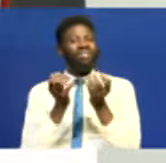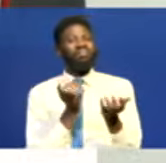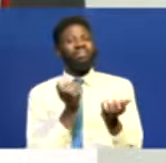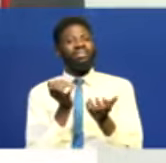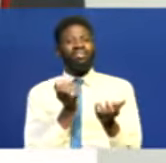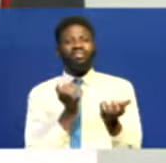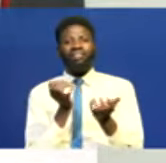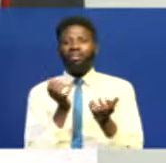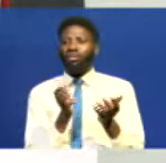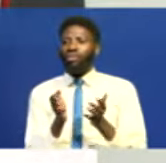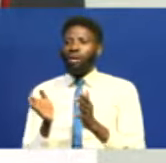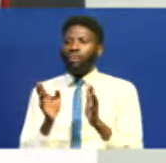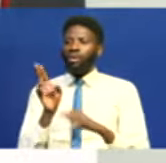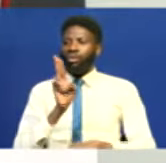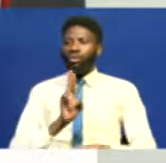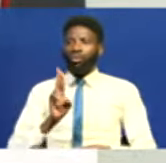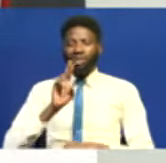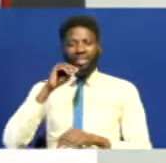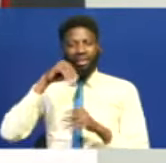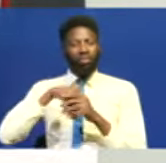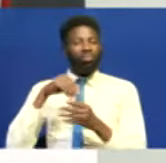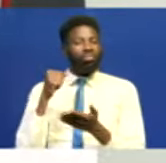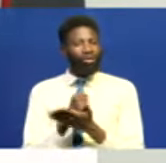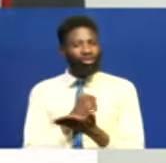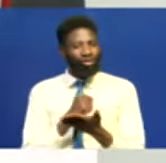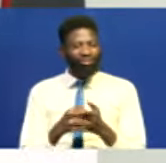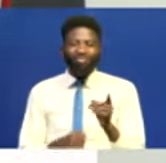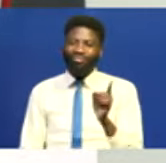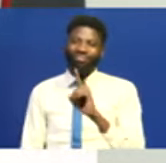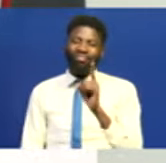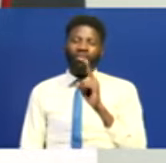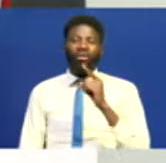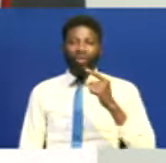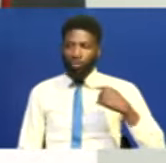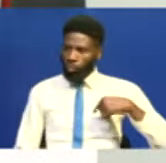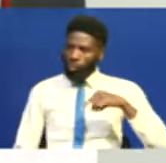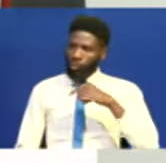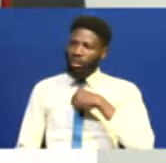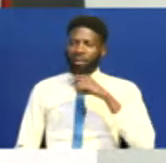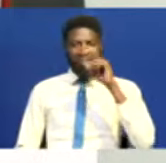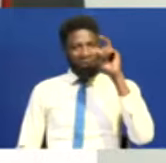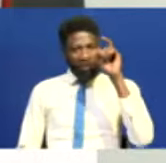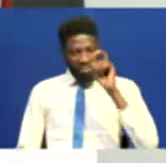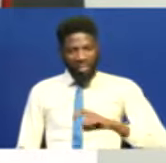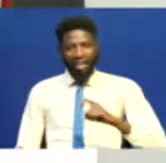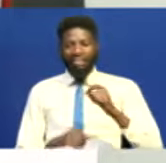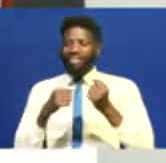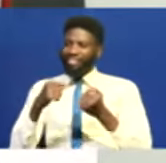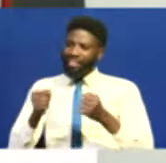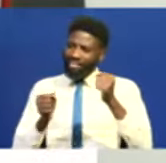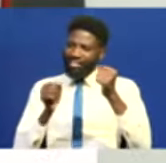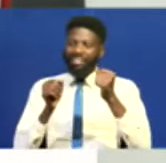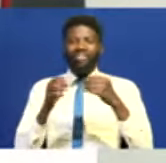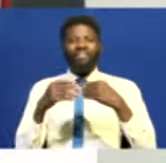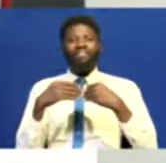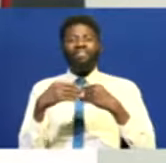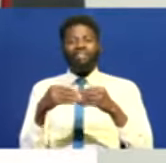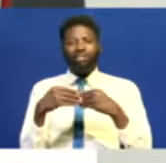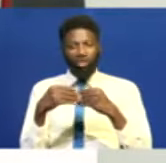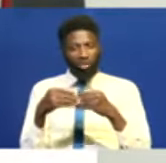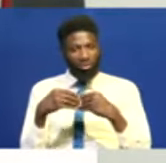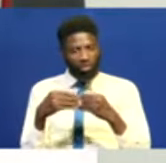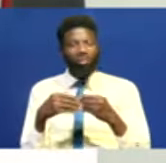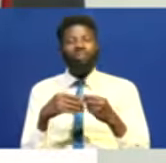used to in the postal sector. It calls for strategic agility and maneuverability. We have to